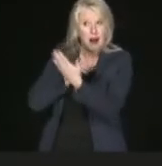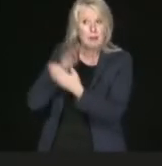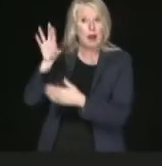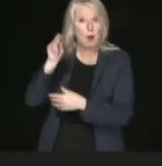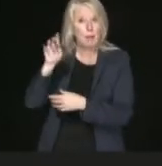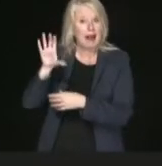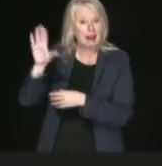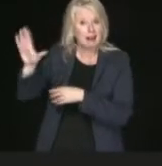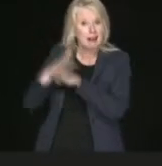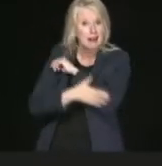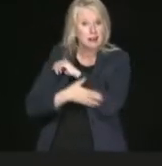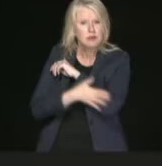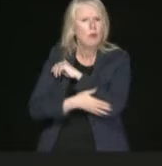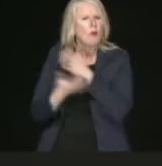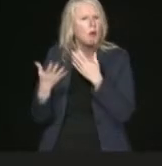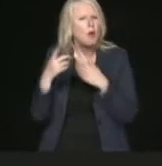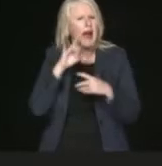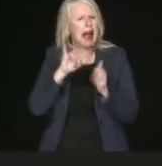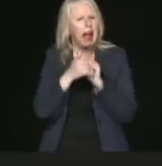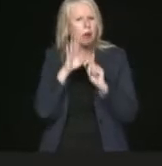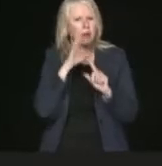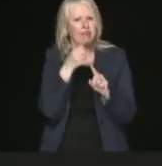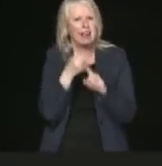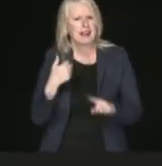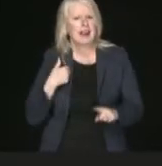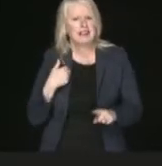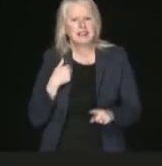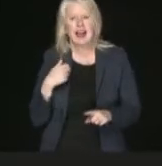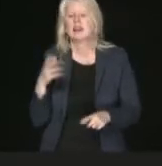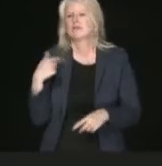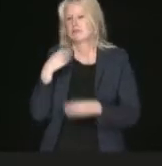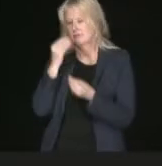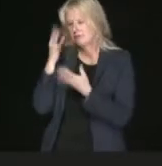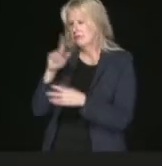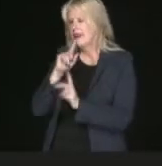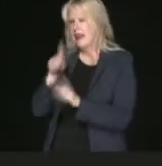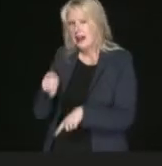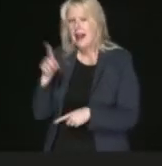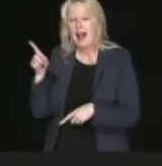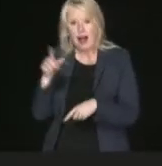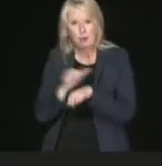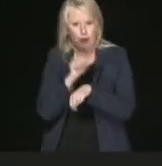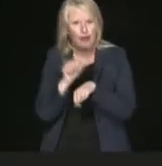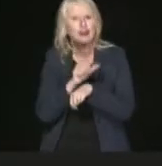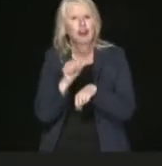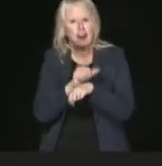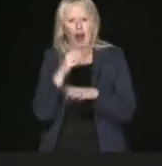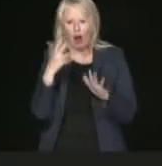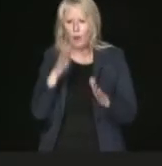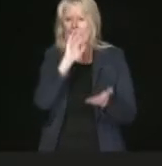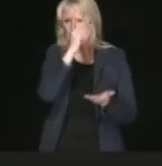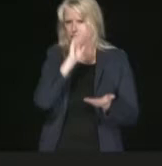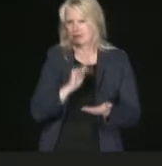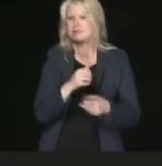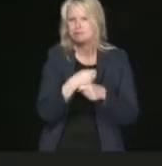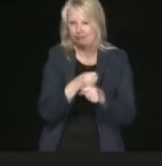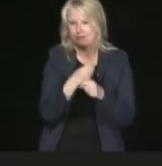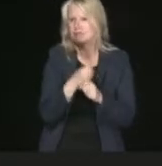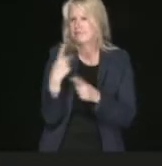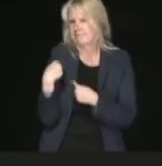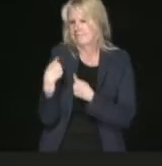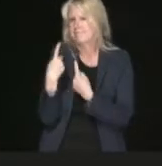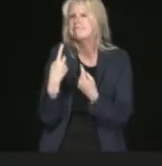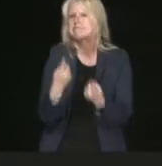have in Canada? As we know, Alberta has already curtailed production and has for some time now. We're